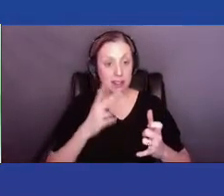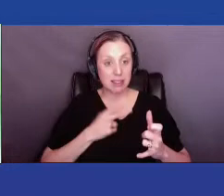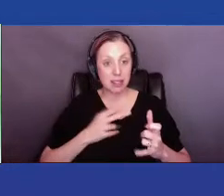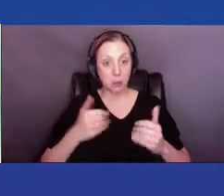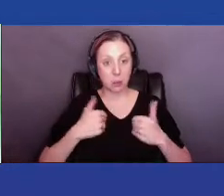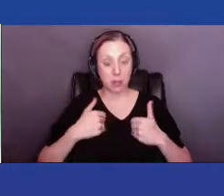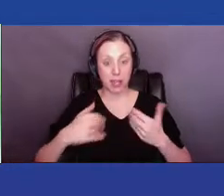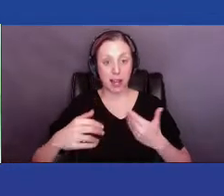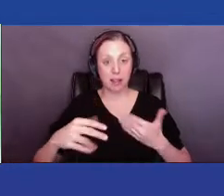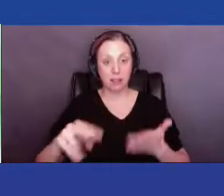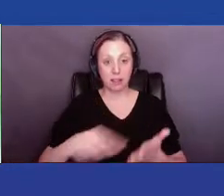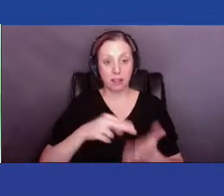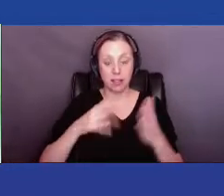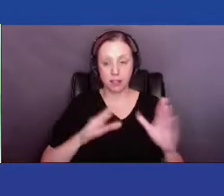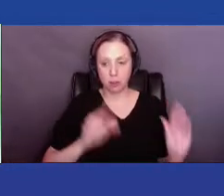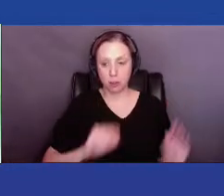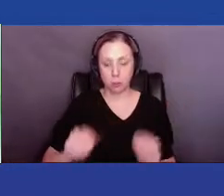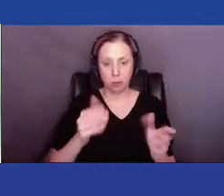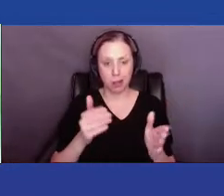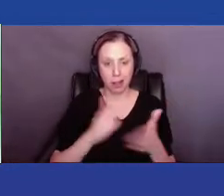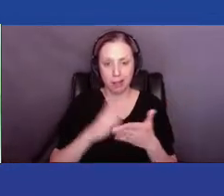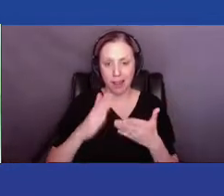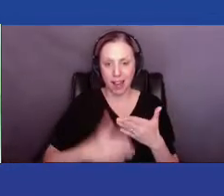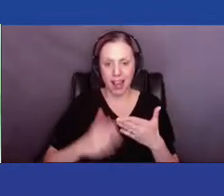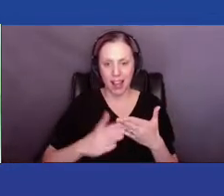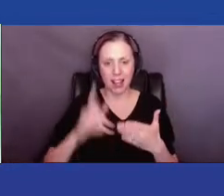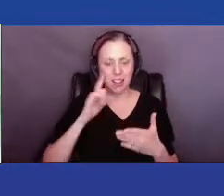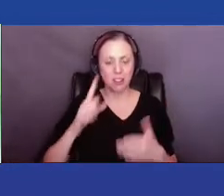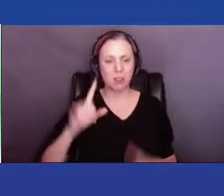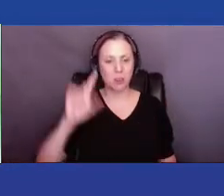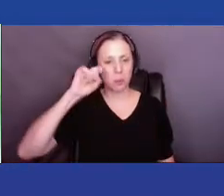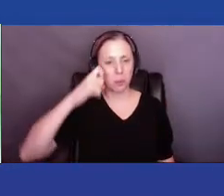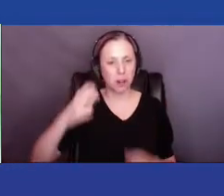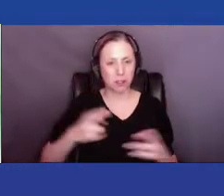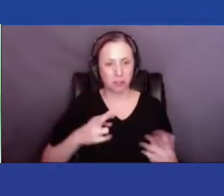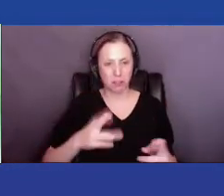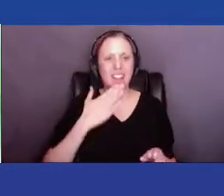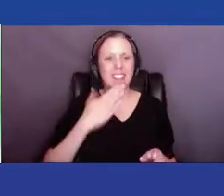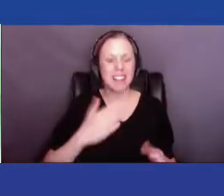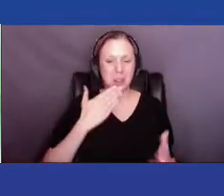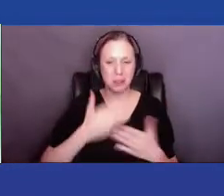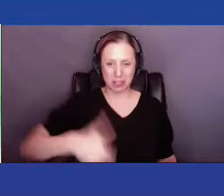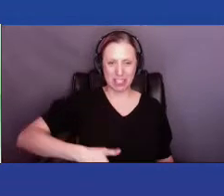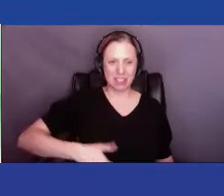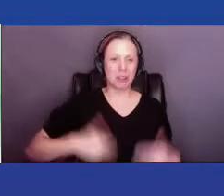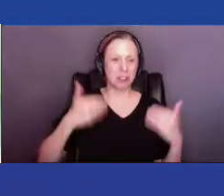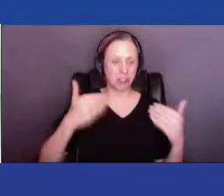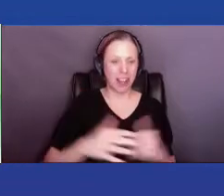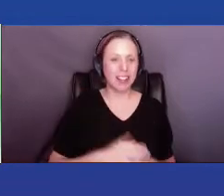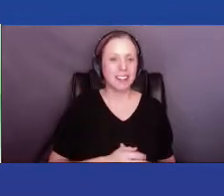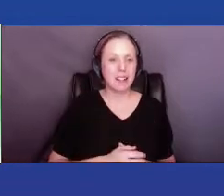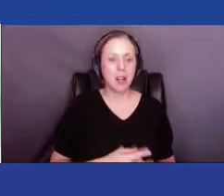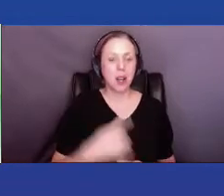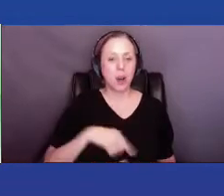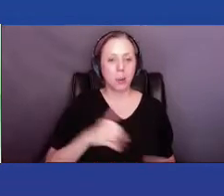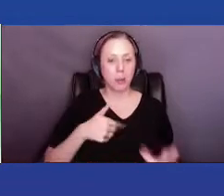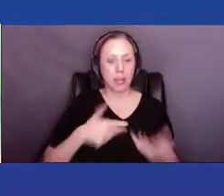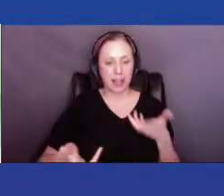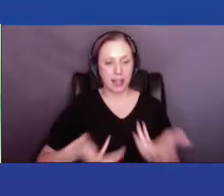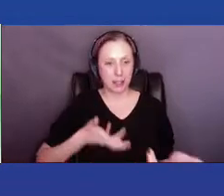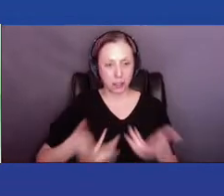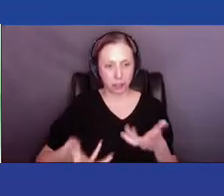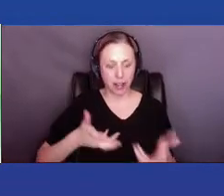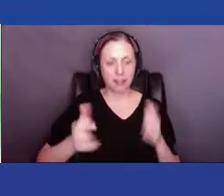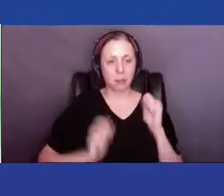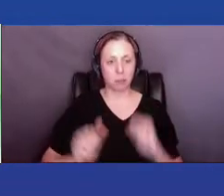Bronx River and park goers. You can go to the next slide. Thank you. That was good intuition. And we created an interactive performance in